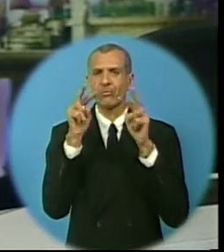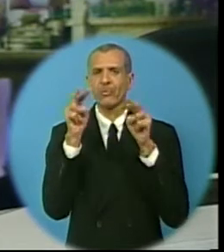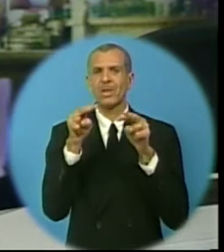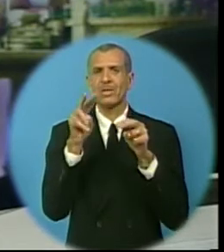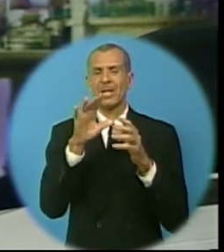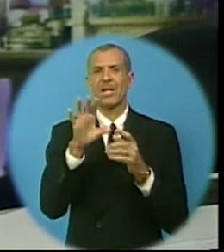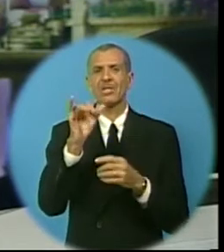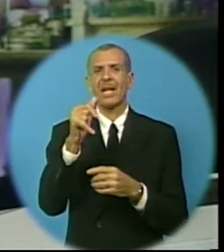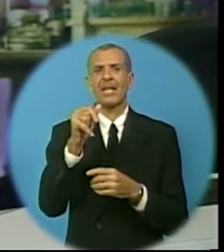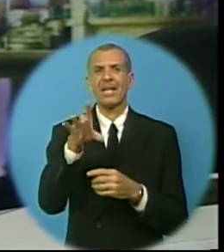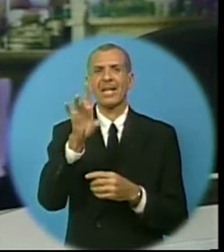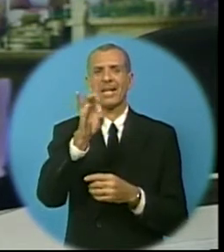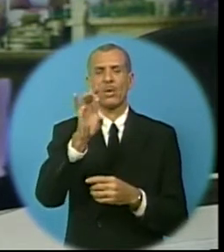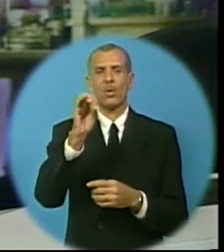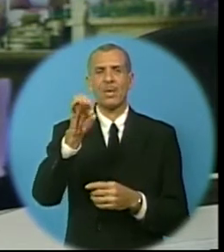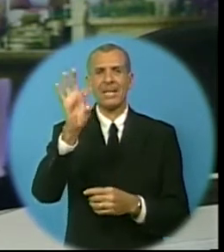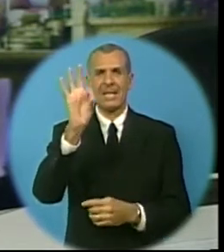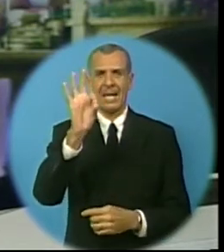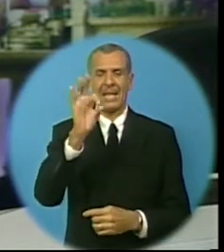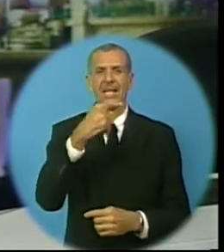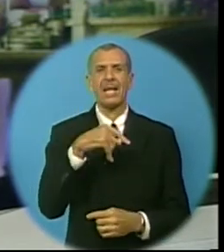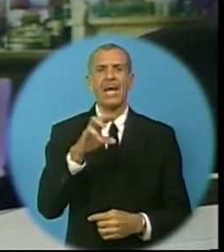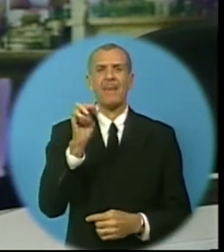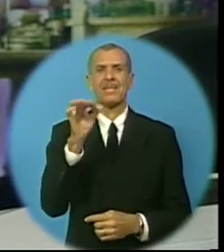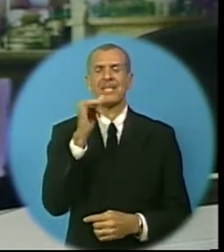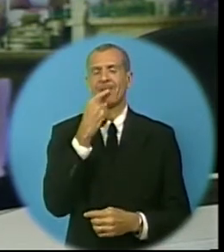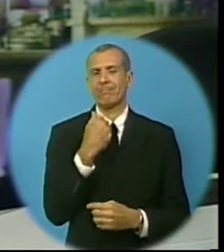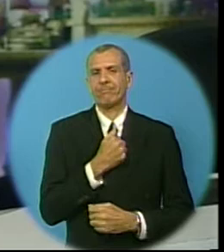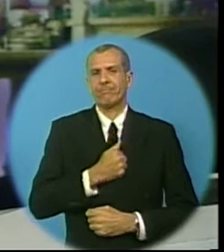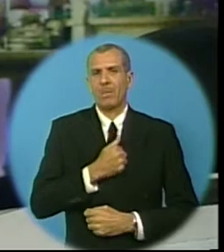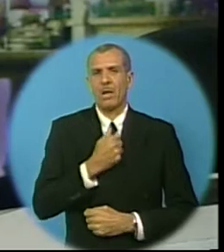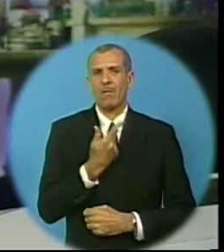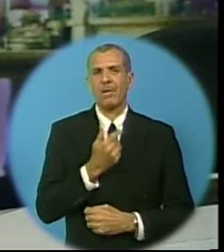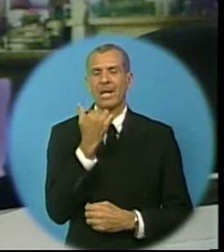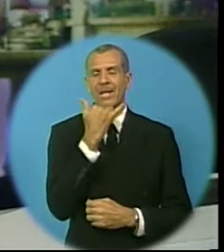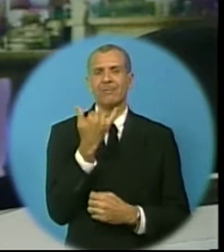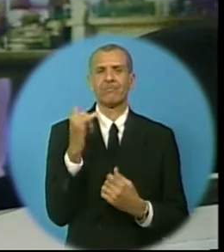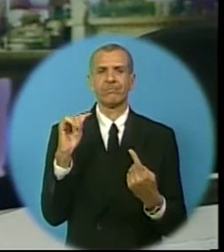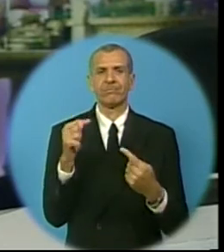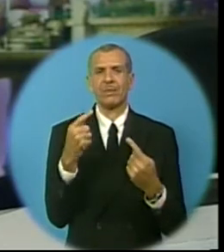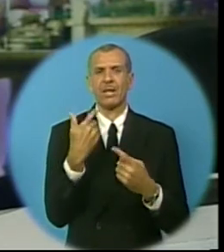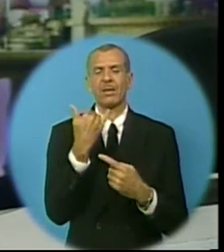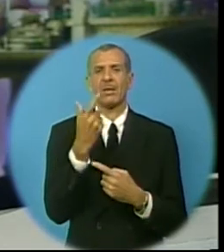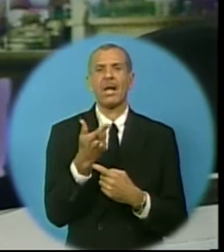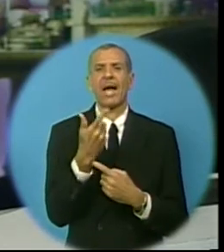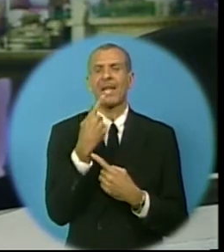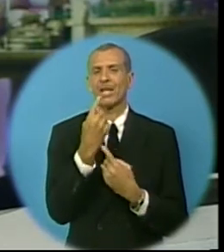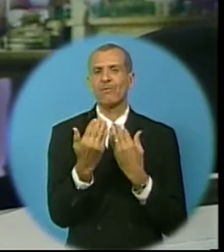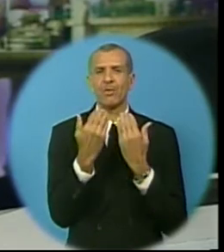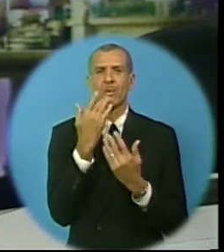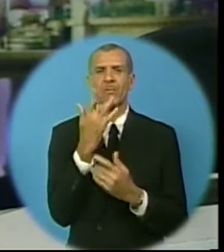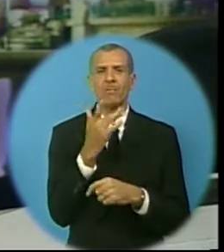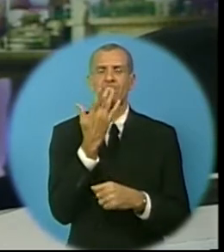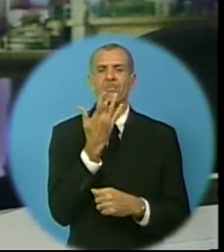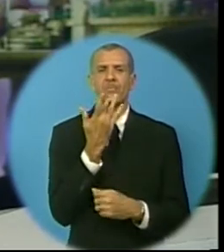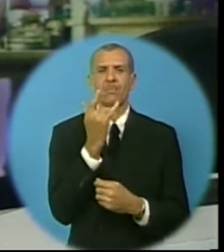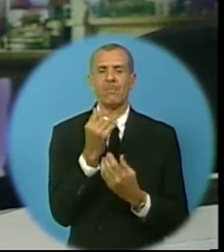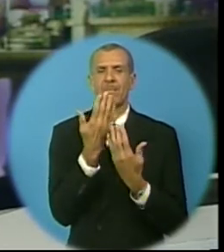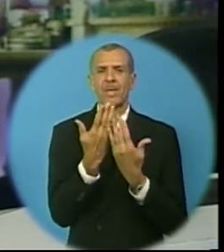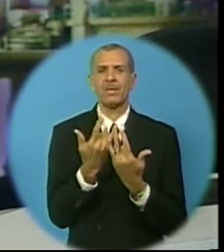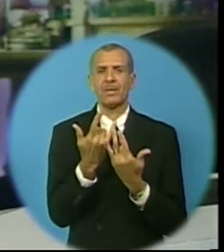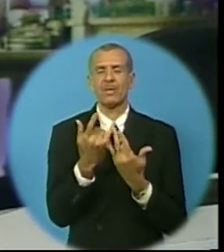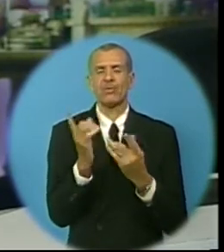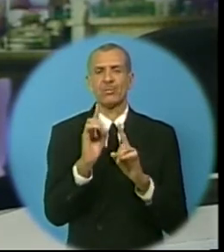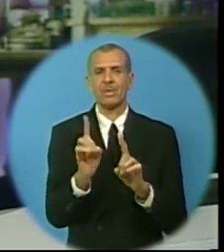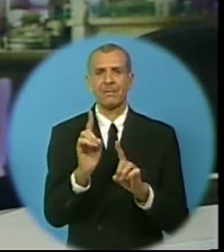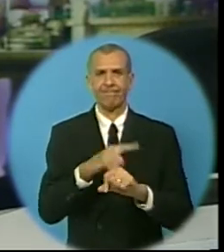channel 809. MCTV apologizes for any inconvenience caused and thanks you for your patience and understanding during this